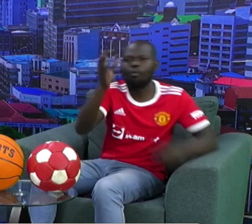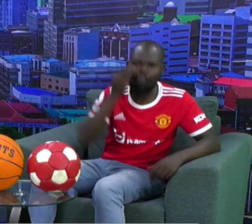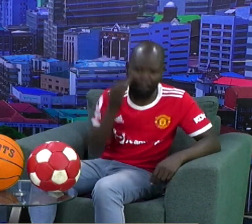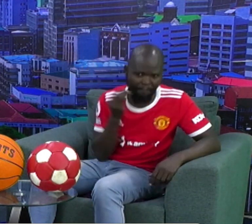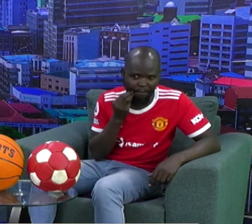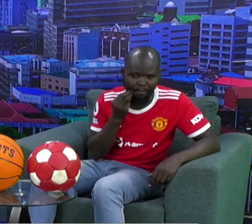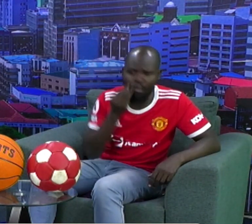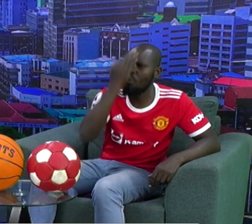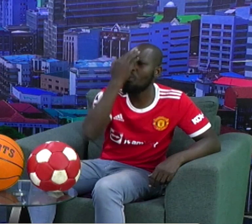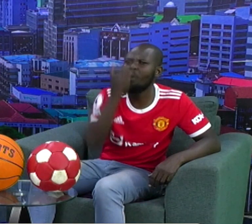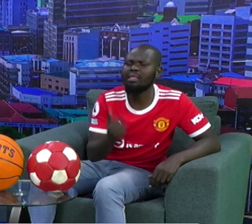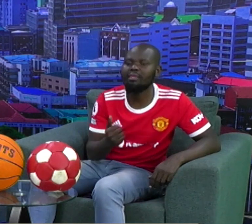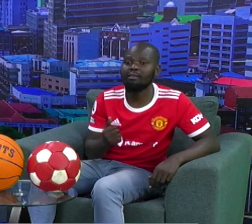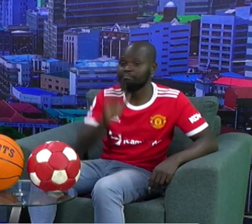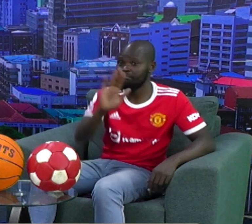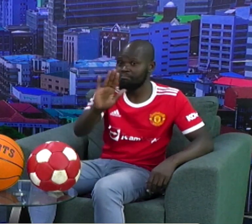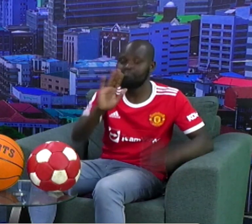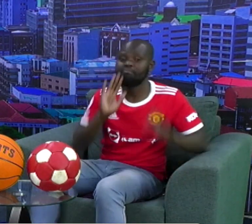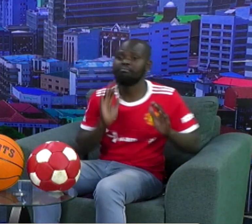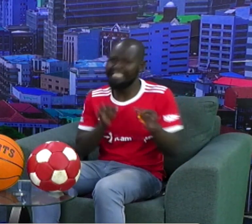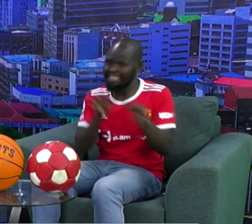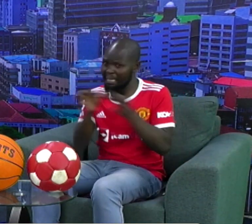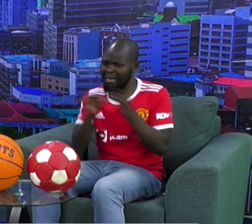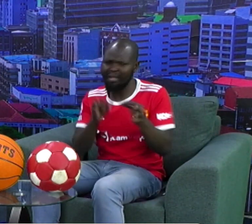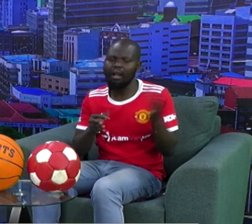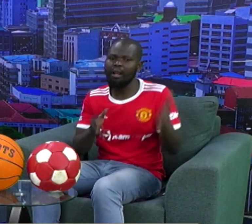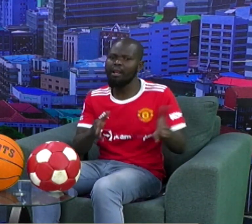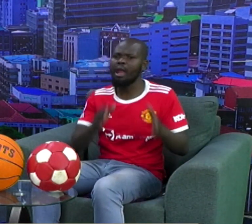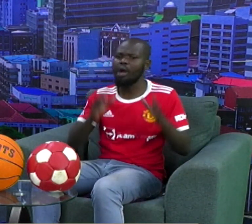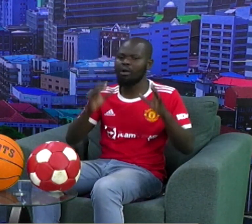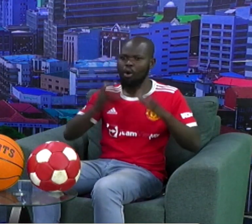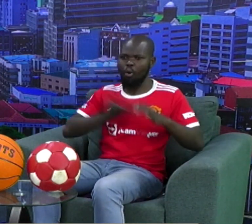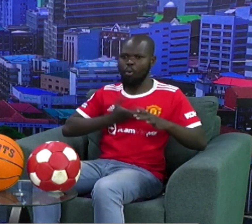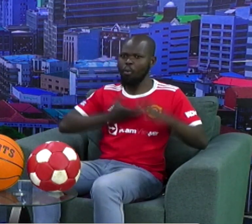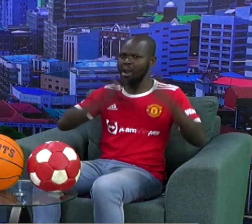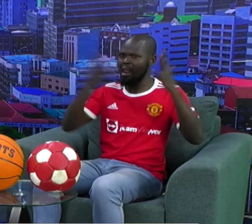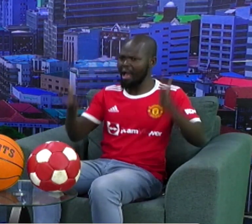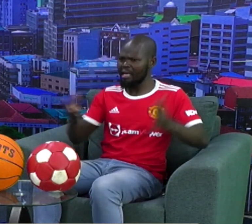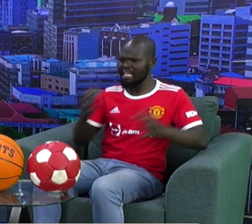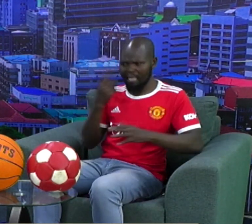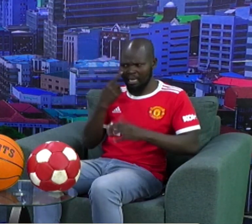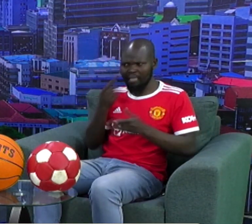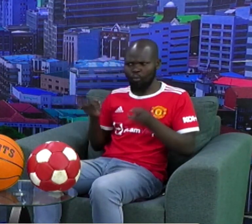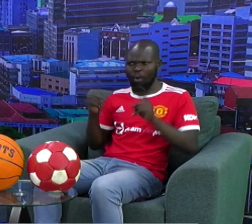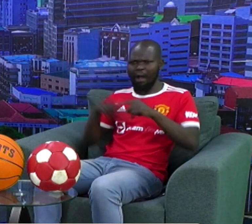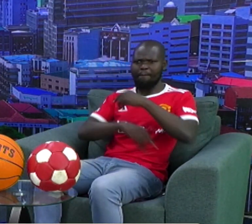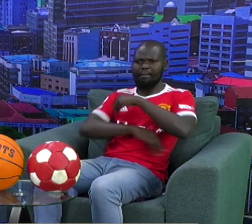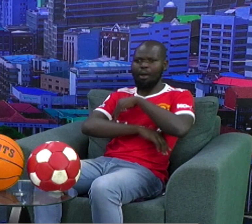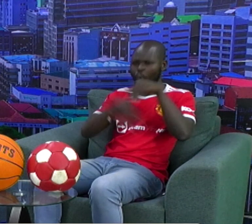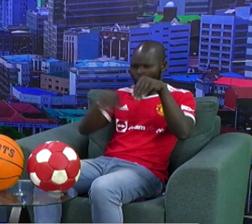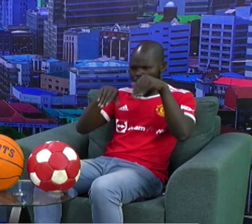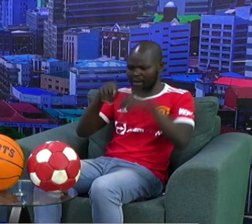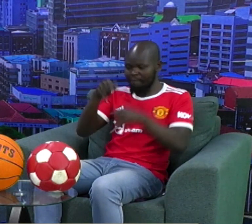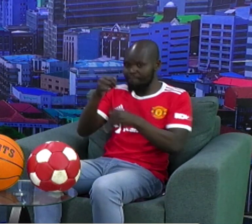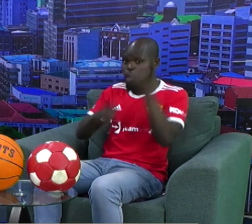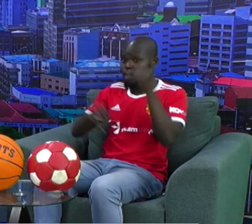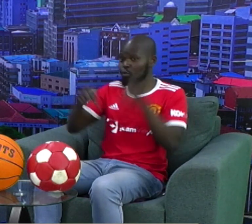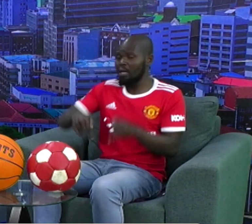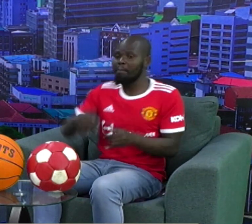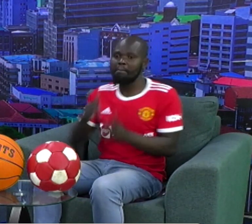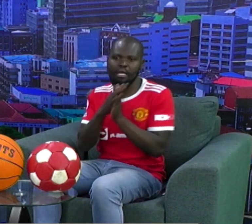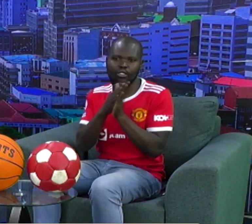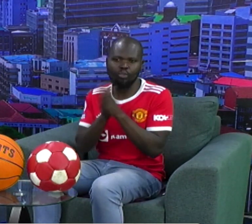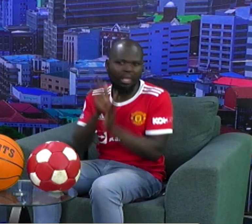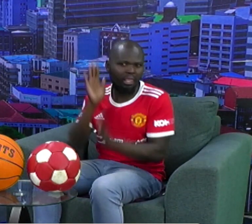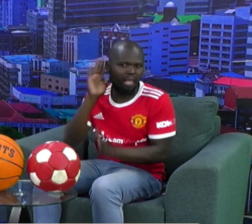thrashed Gor Mahia right now, he won't be in his way home. If the owners see that